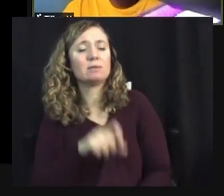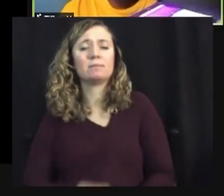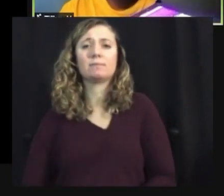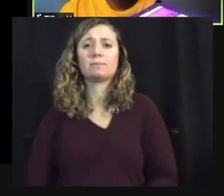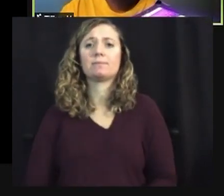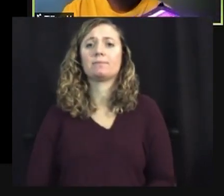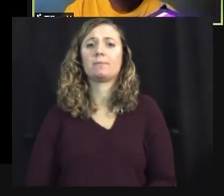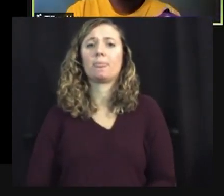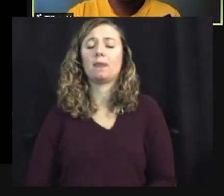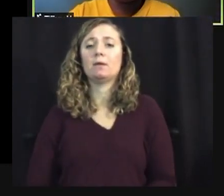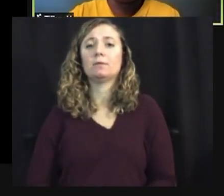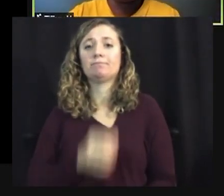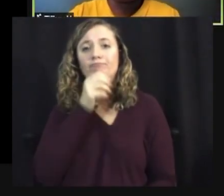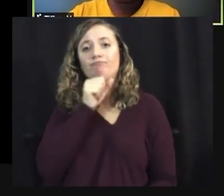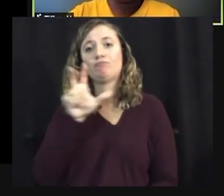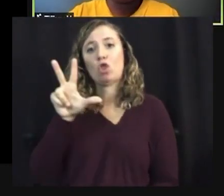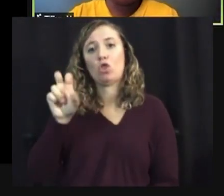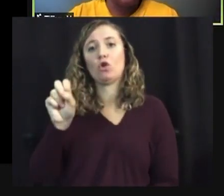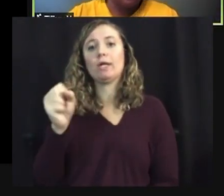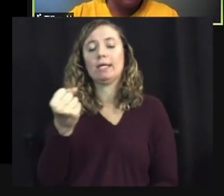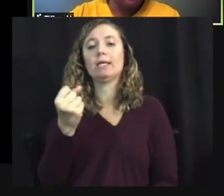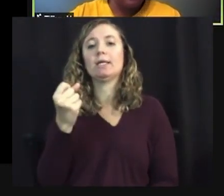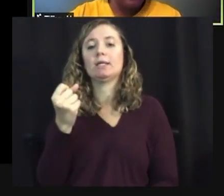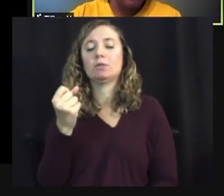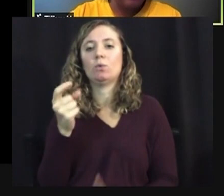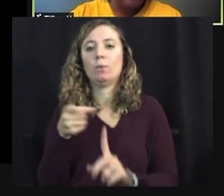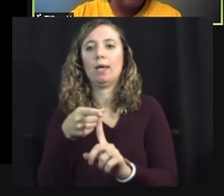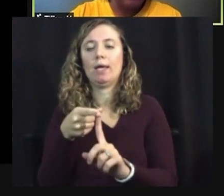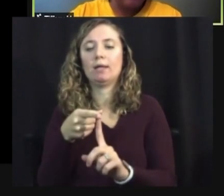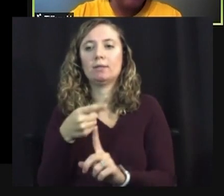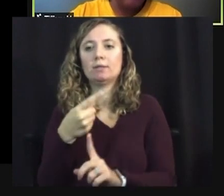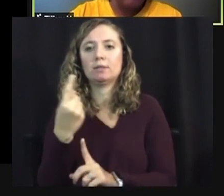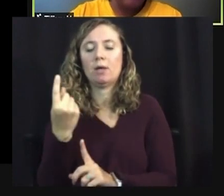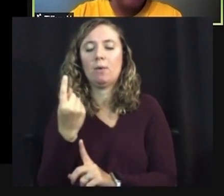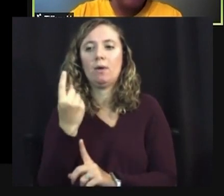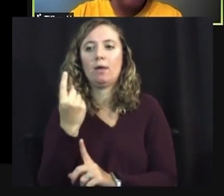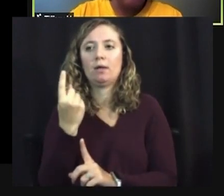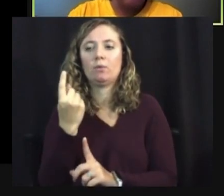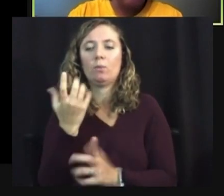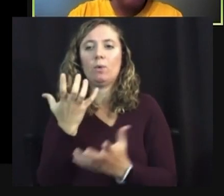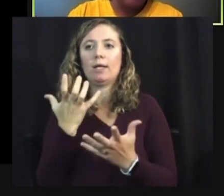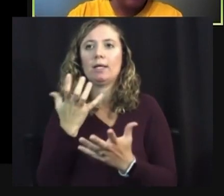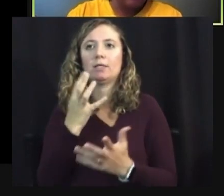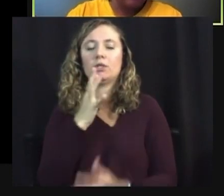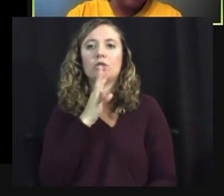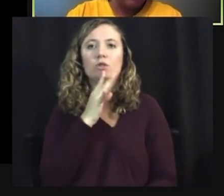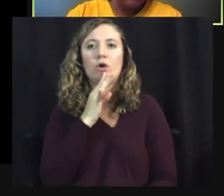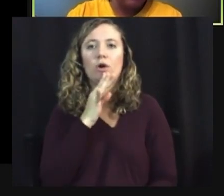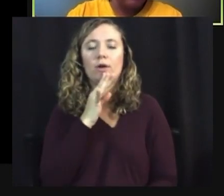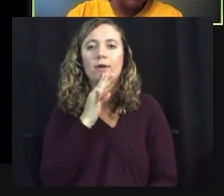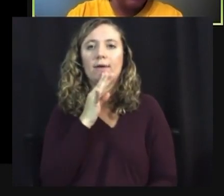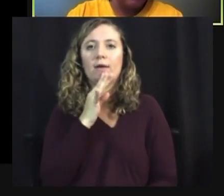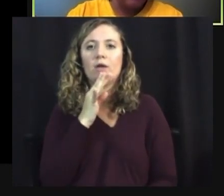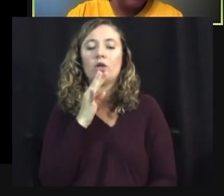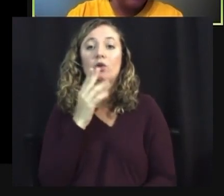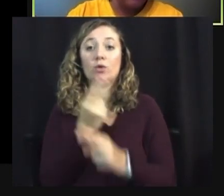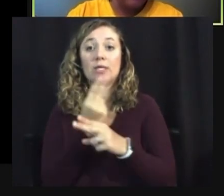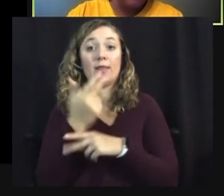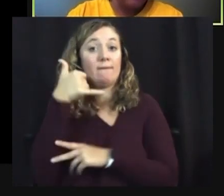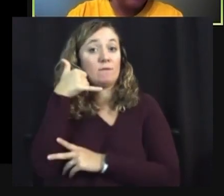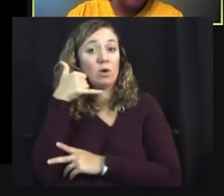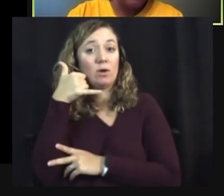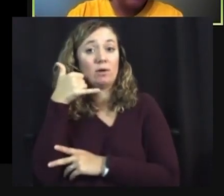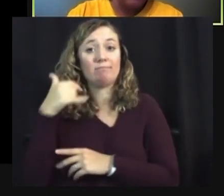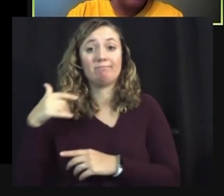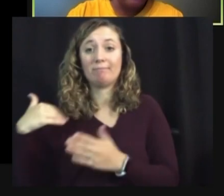I was in my 30s when I was asked to speak to someone via phone, and I told them no, because up to that point, I